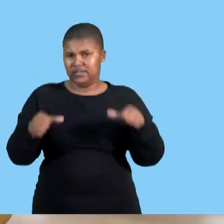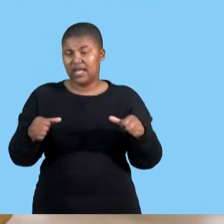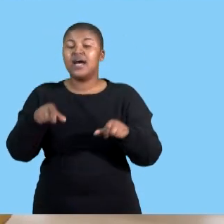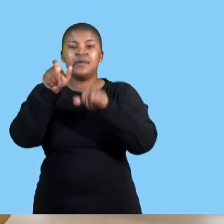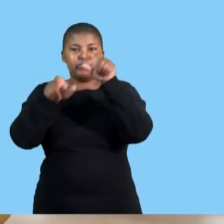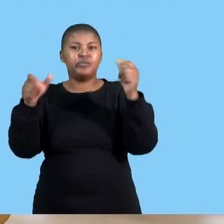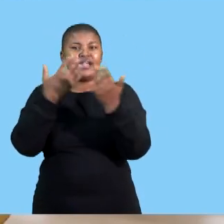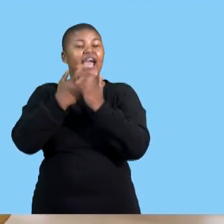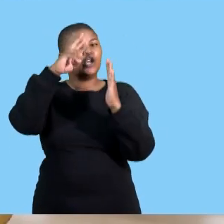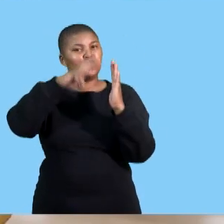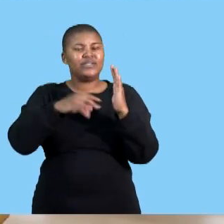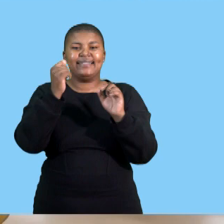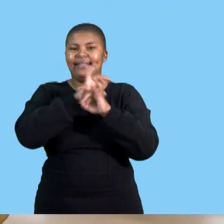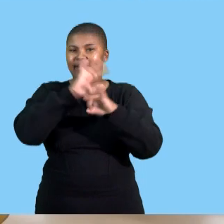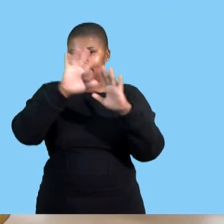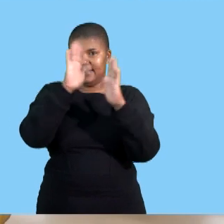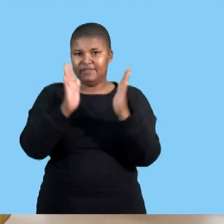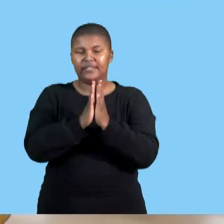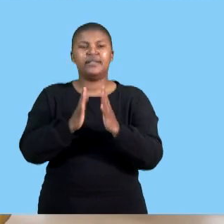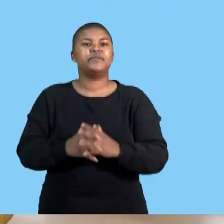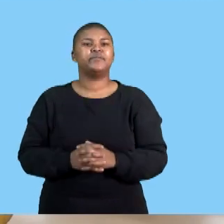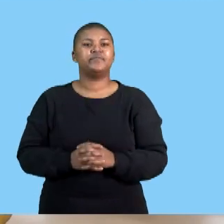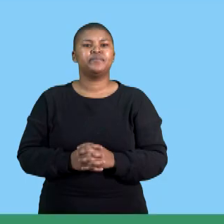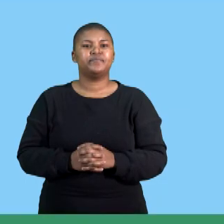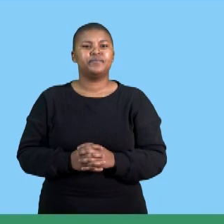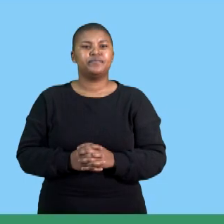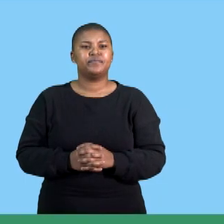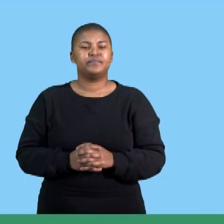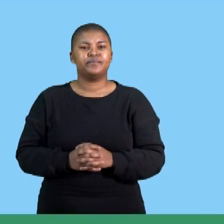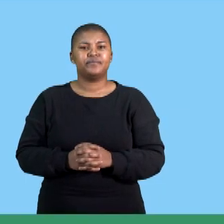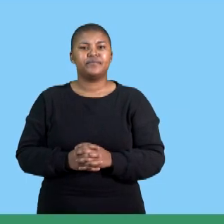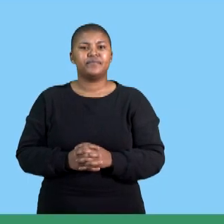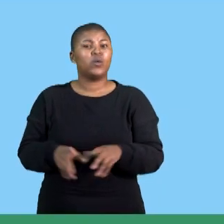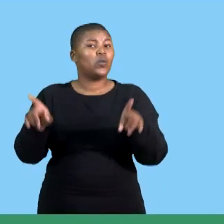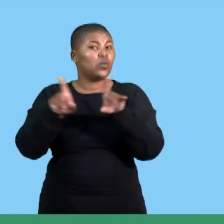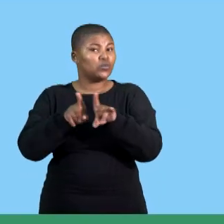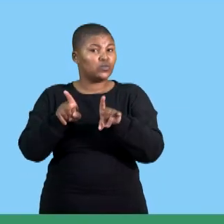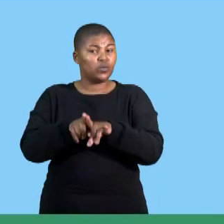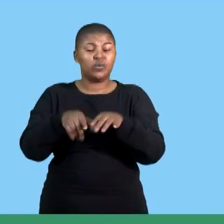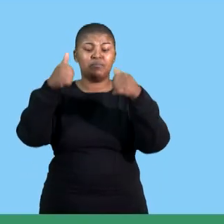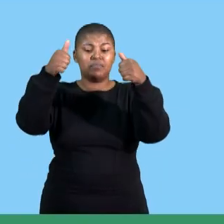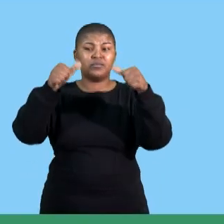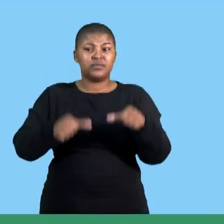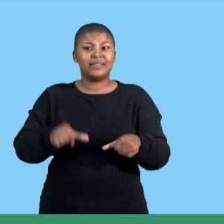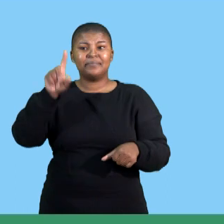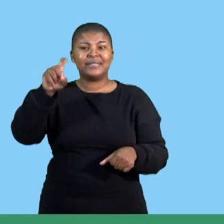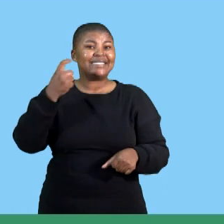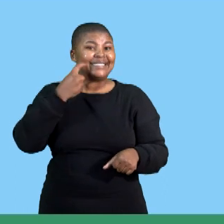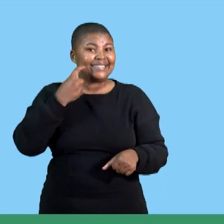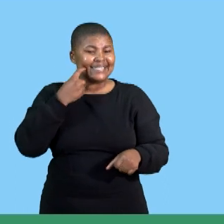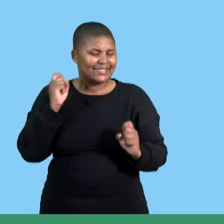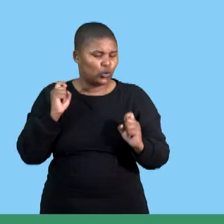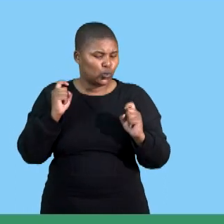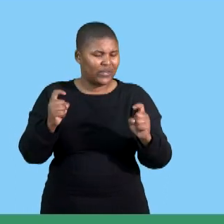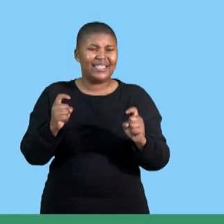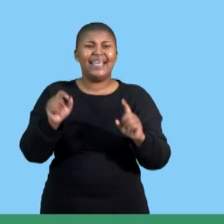they can be able to actually read what's written on the poster. People must find the poster easy and quick to read.